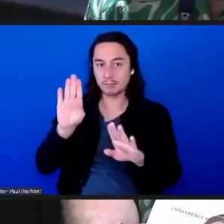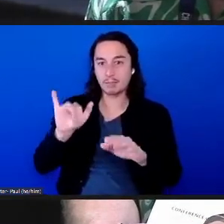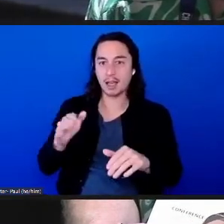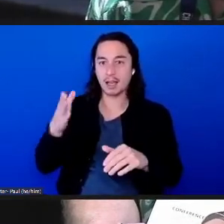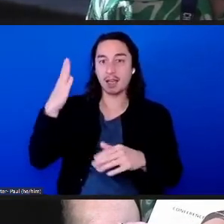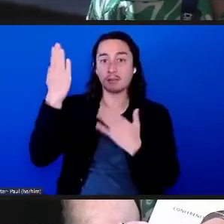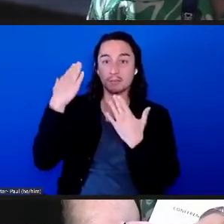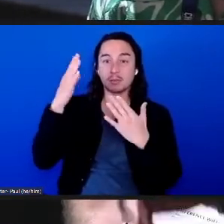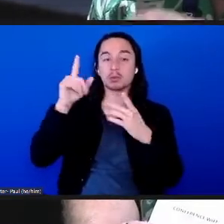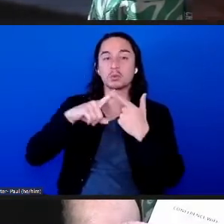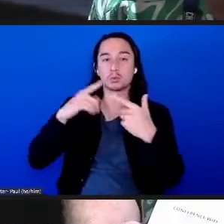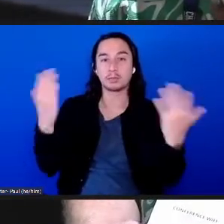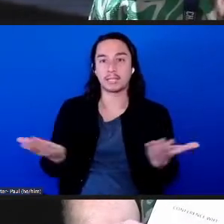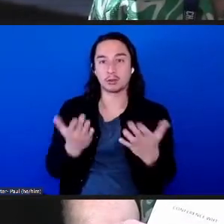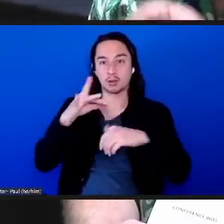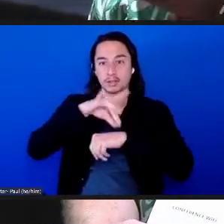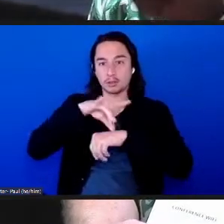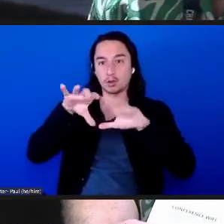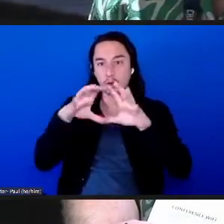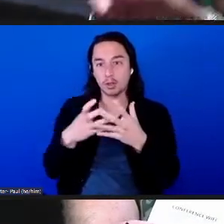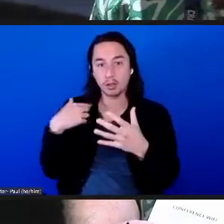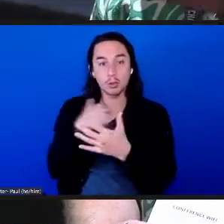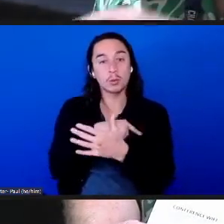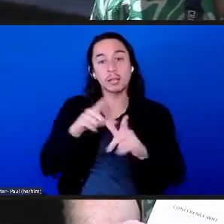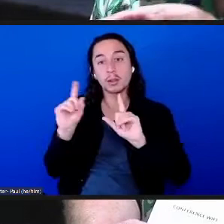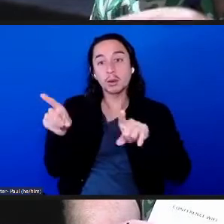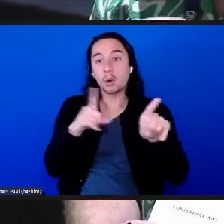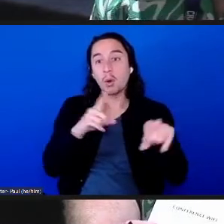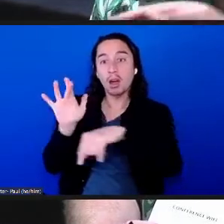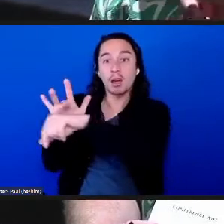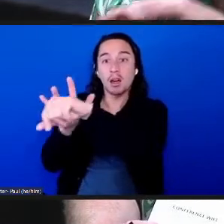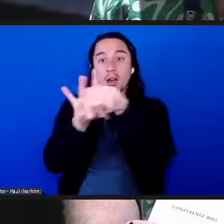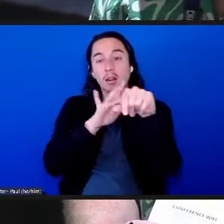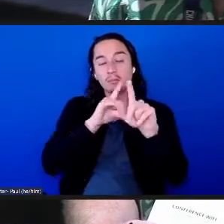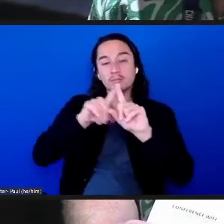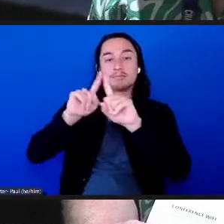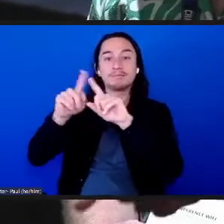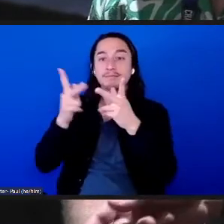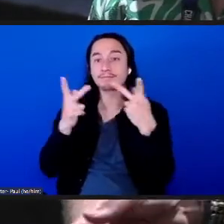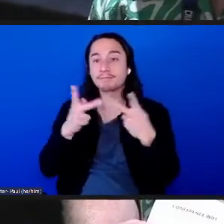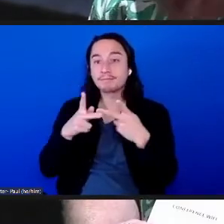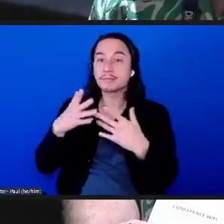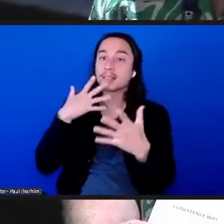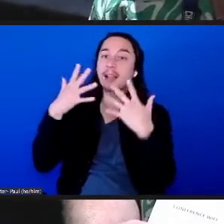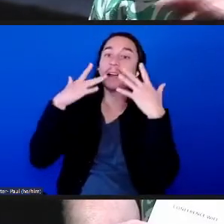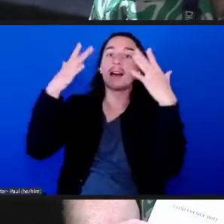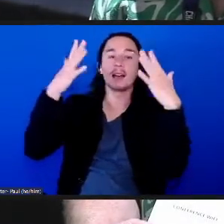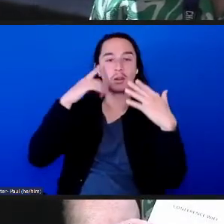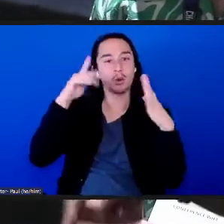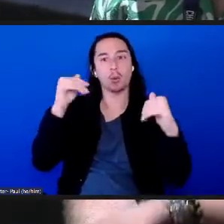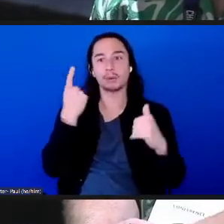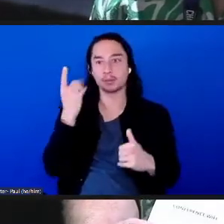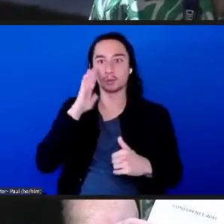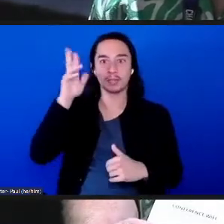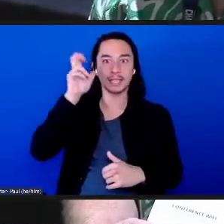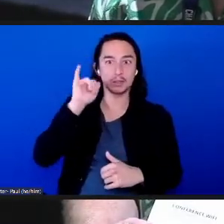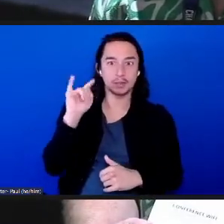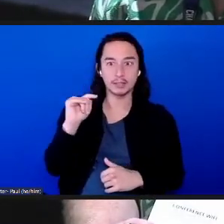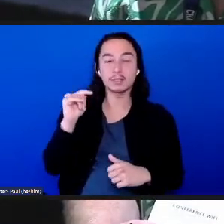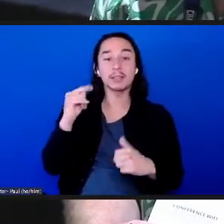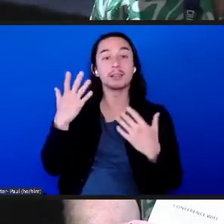earth. We go from place to place singing that song hoping somebody will hear it. And the least that we can